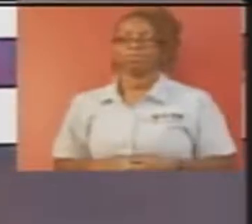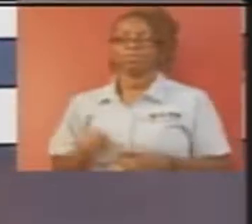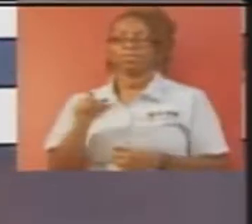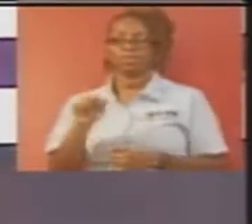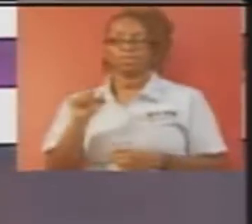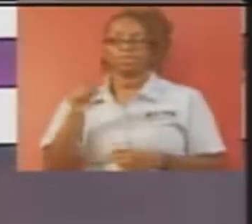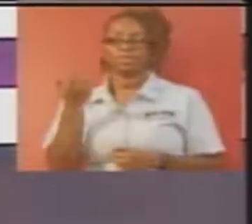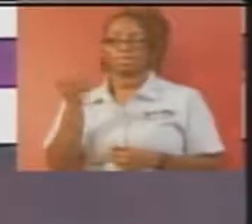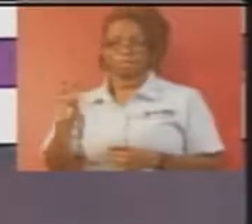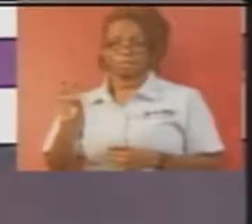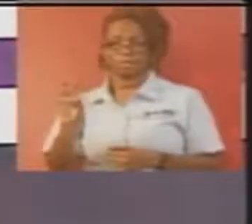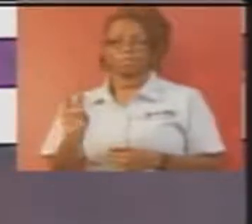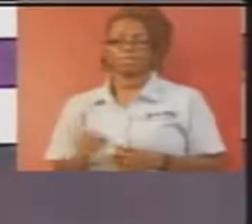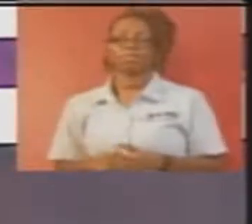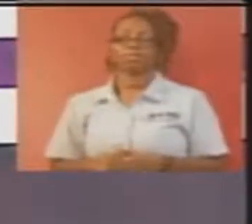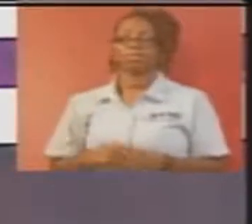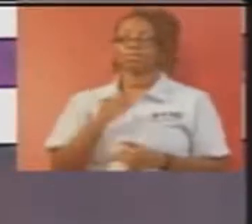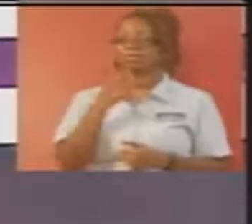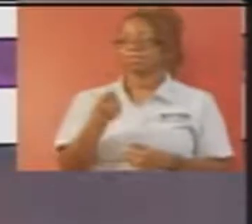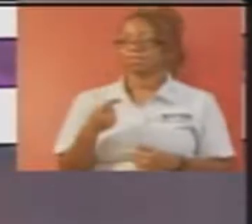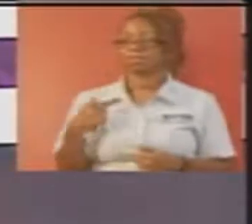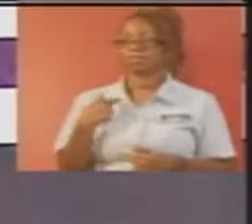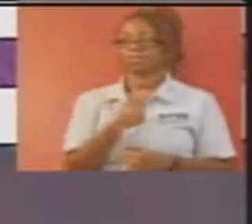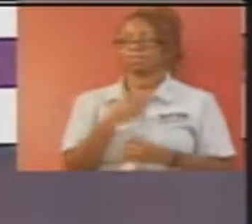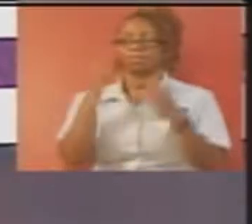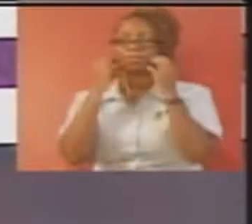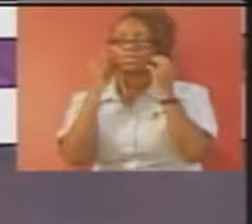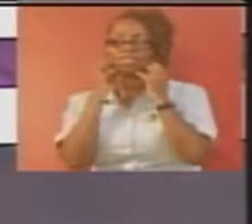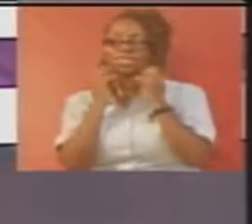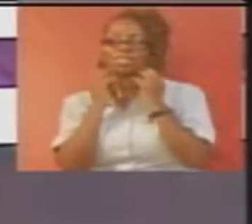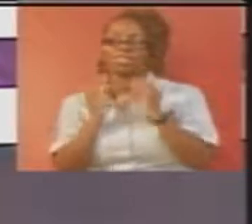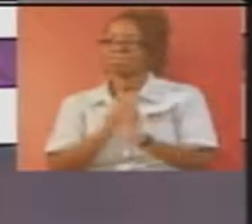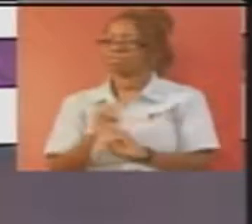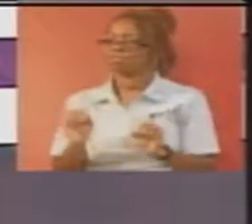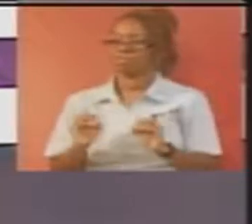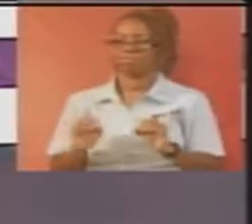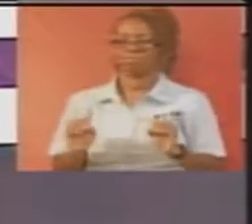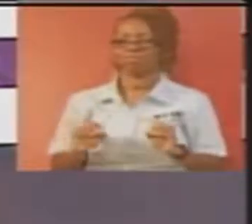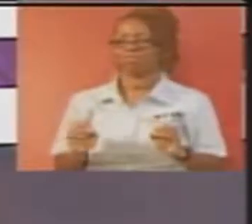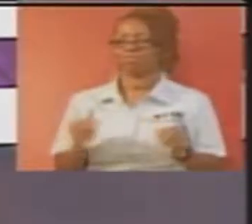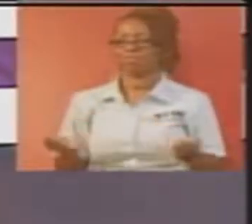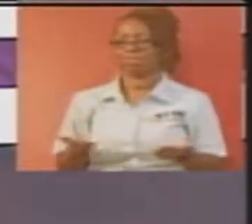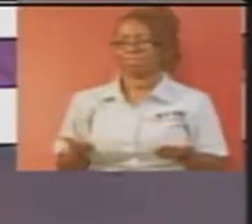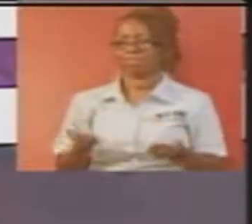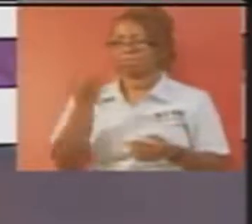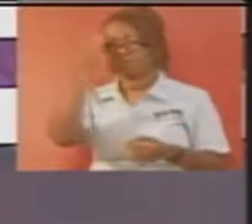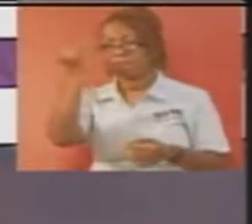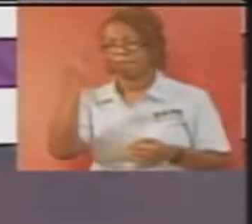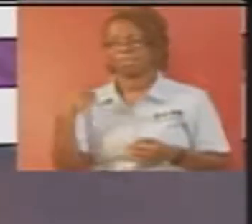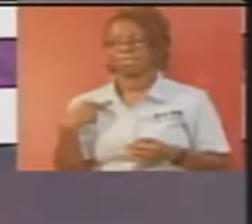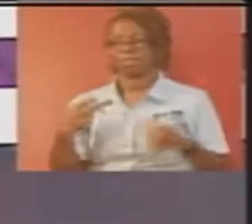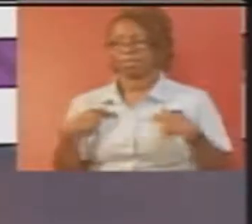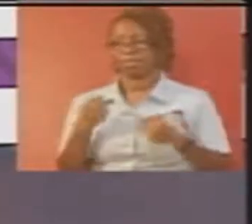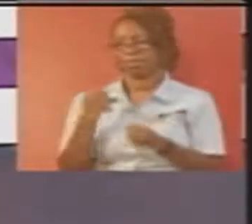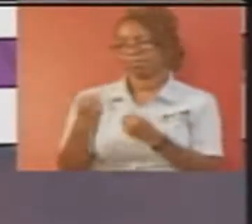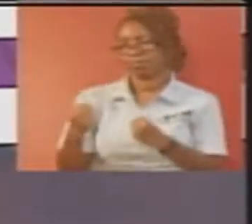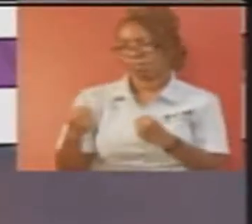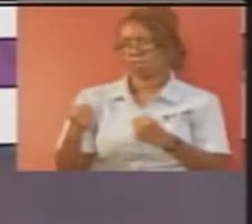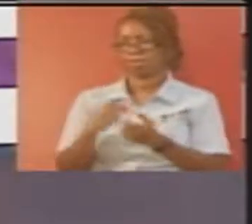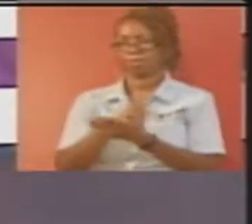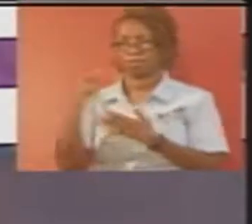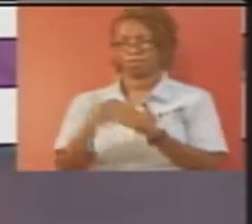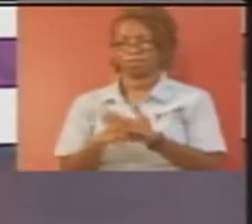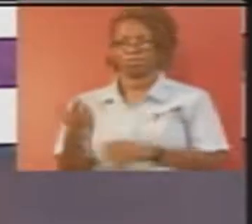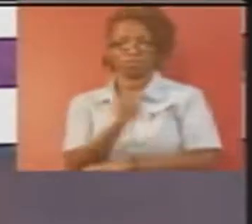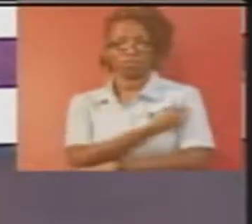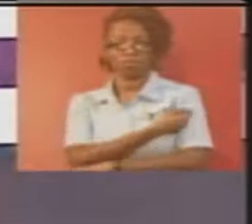free. And although the world had an outbreak, thank God, because of our strong, robust program and the commitment